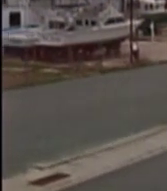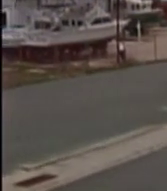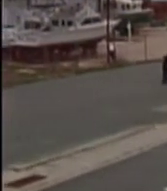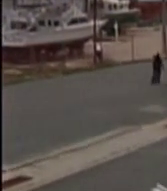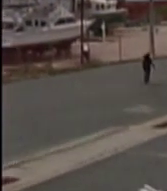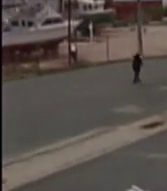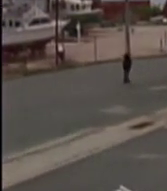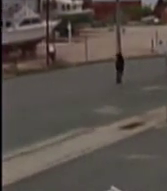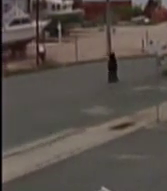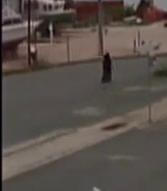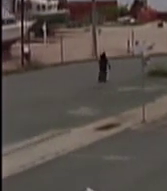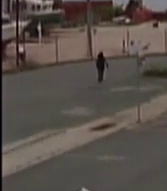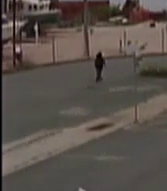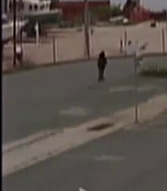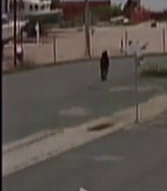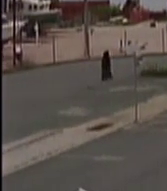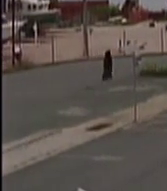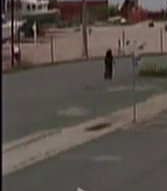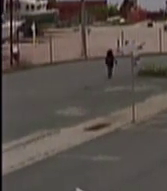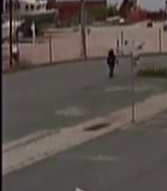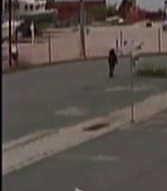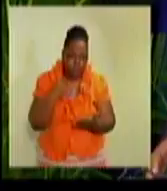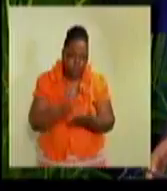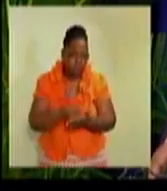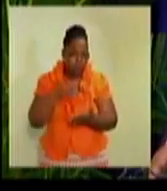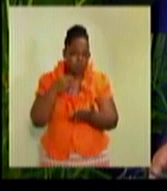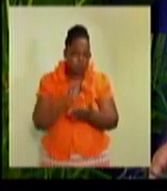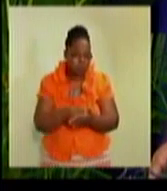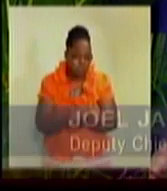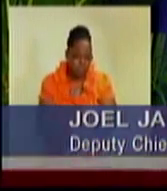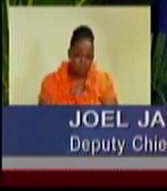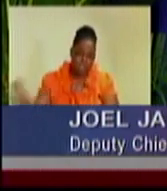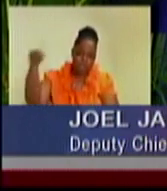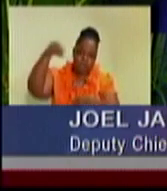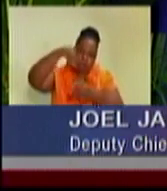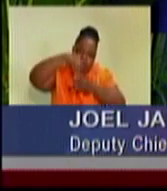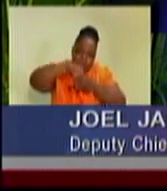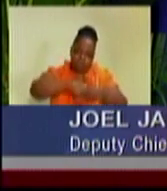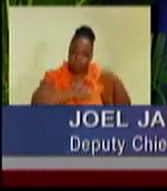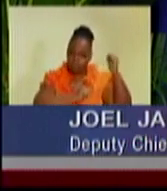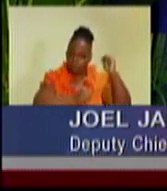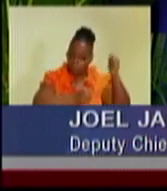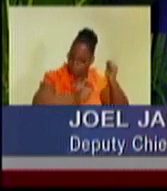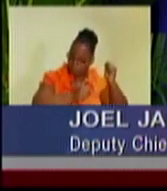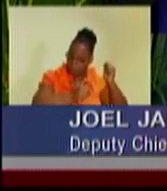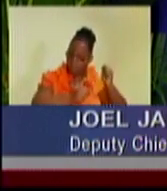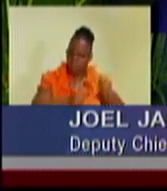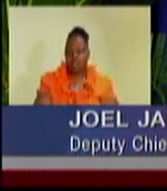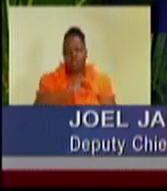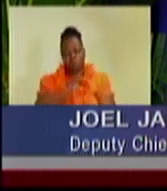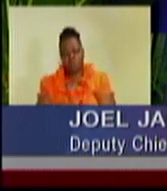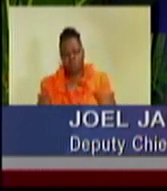economy. An investment in Tobago's development is an investment in national economic